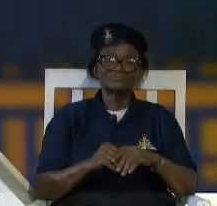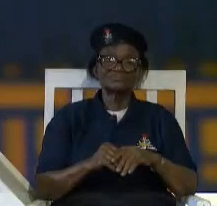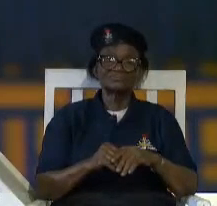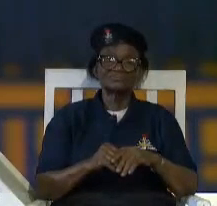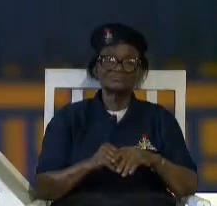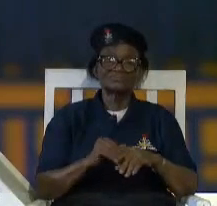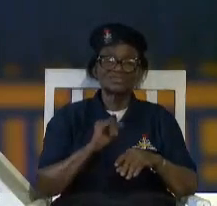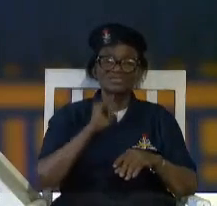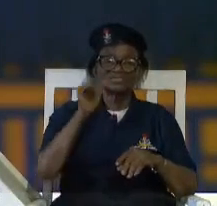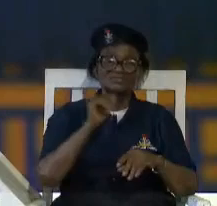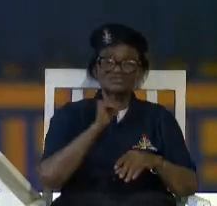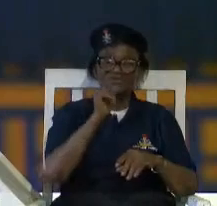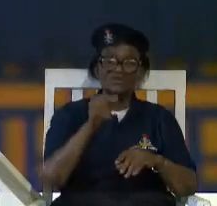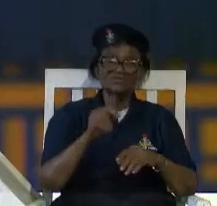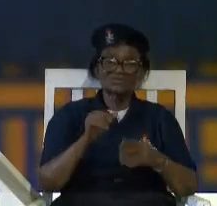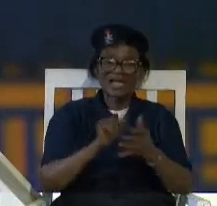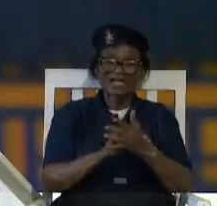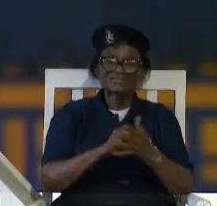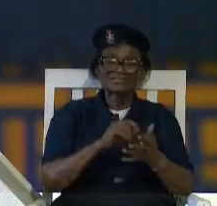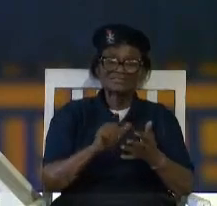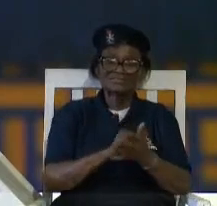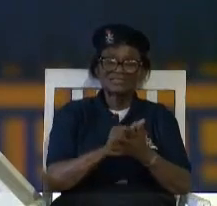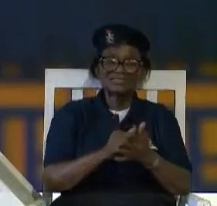It's not that these things are bad.